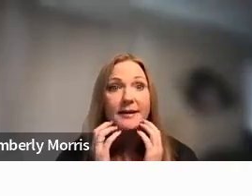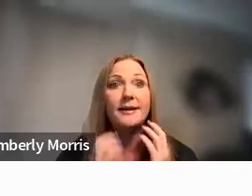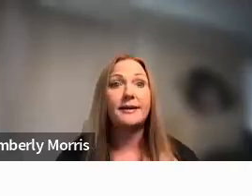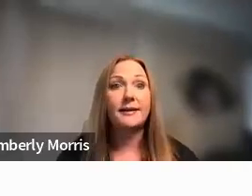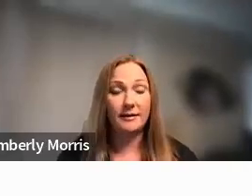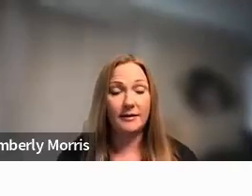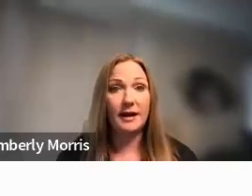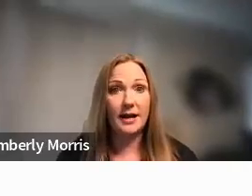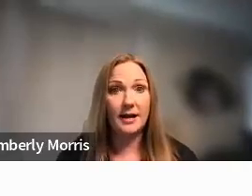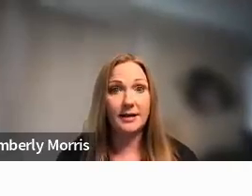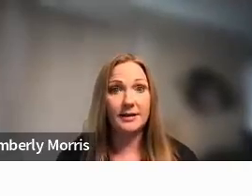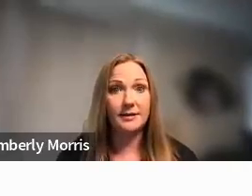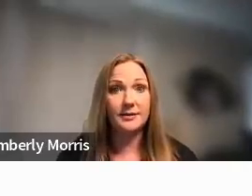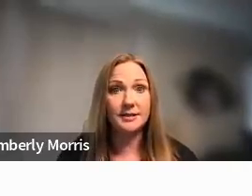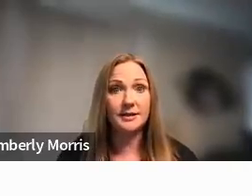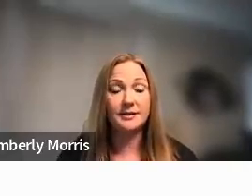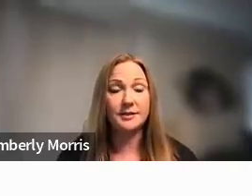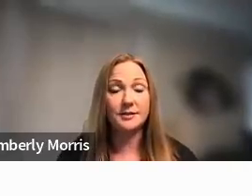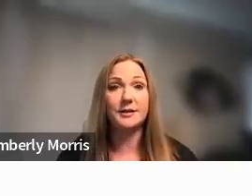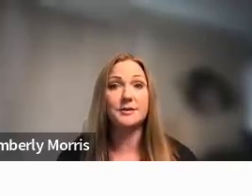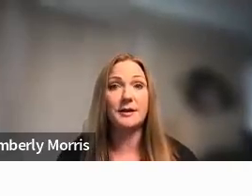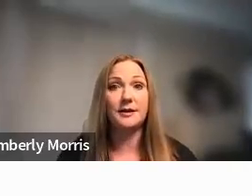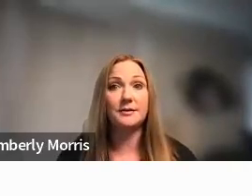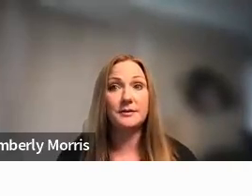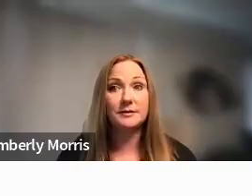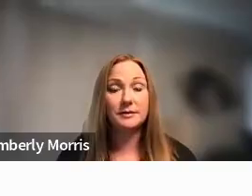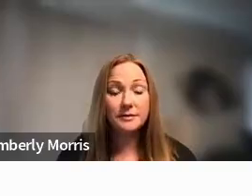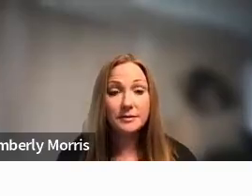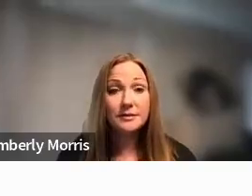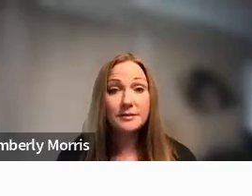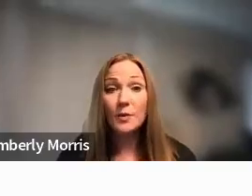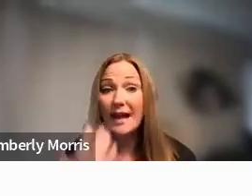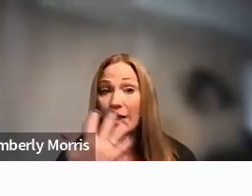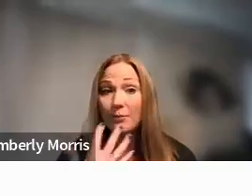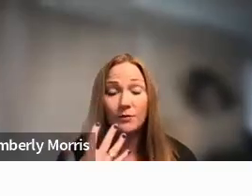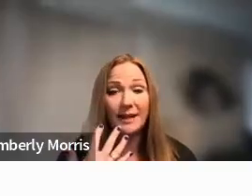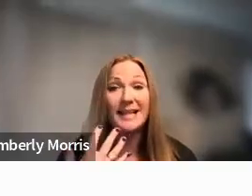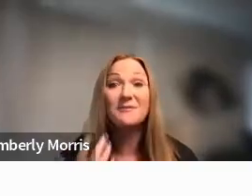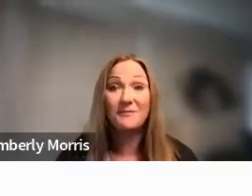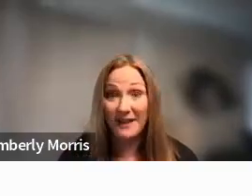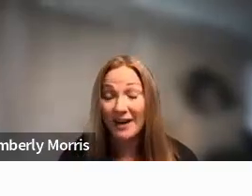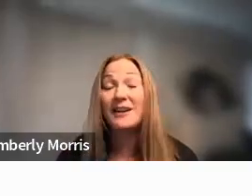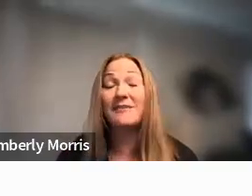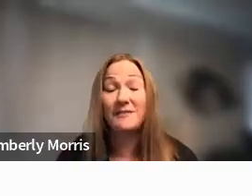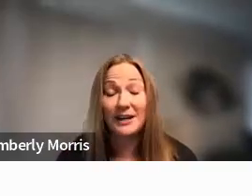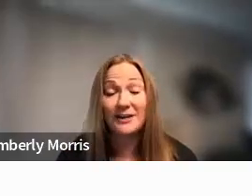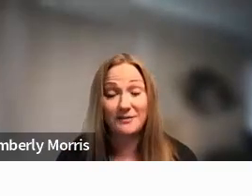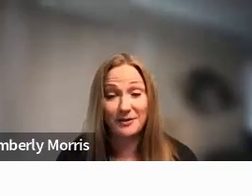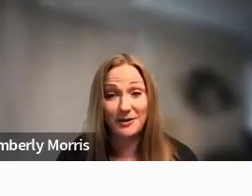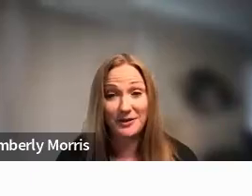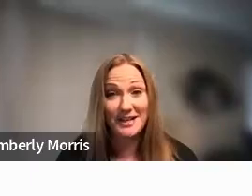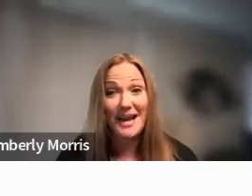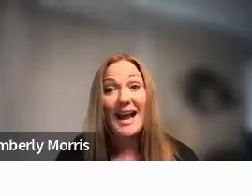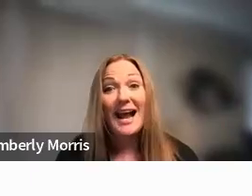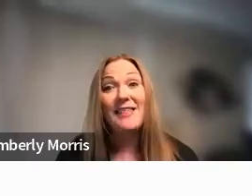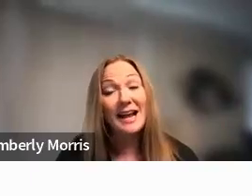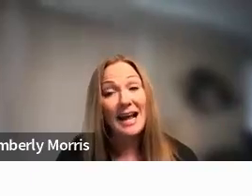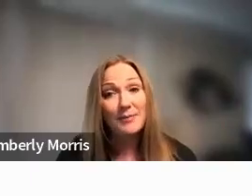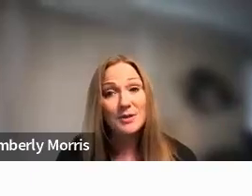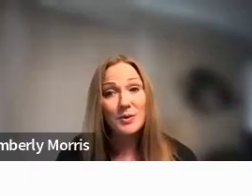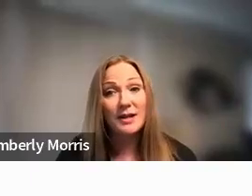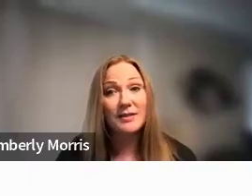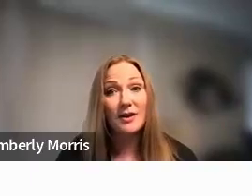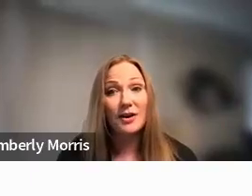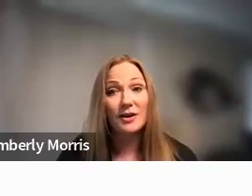mouth a lot, you sit and just try to swallow without moving. It's very, very difficult. And